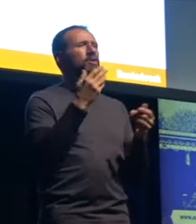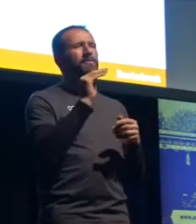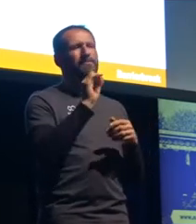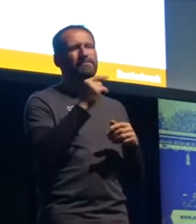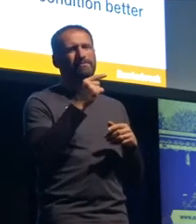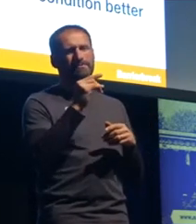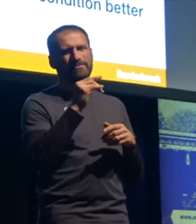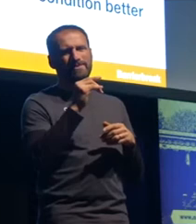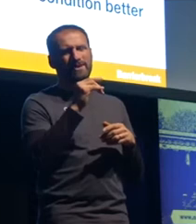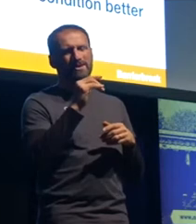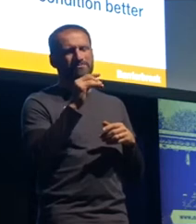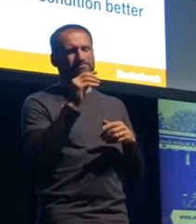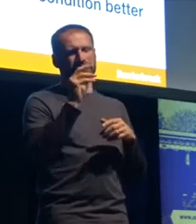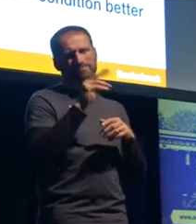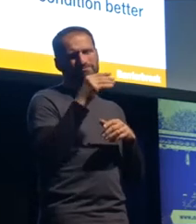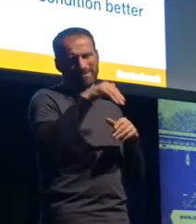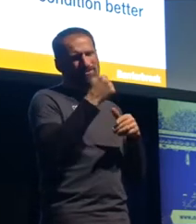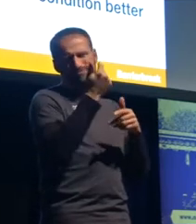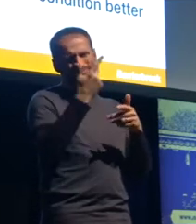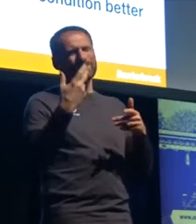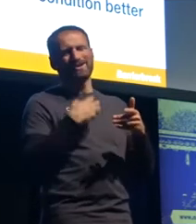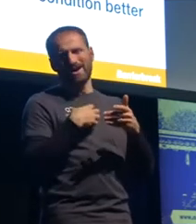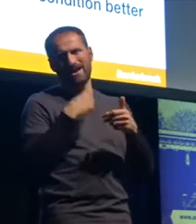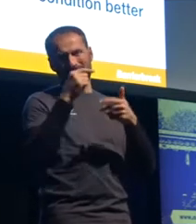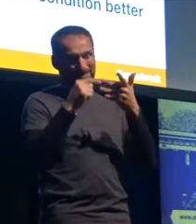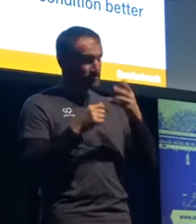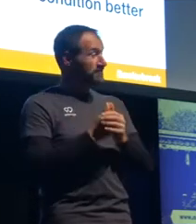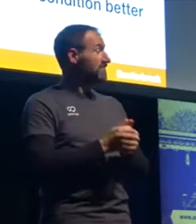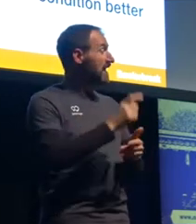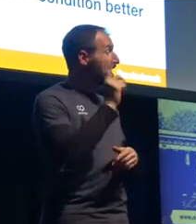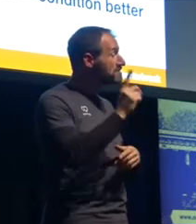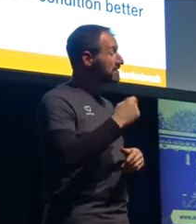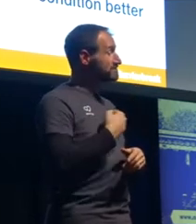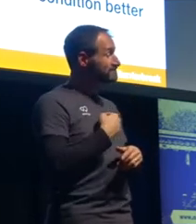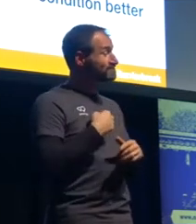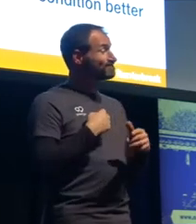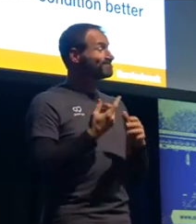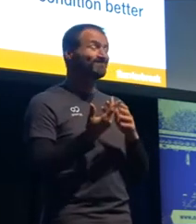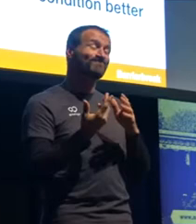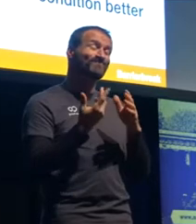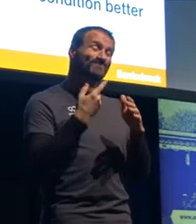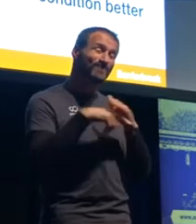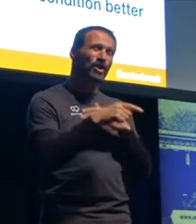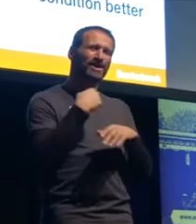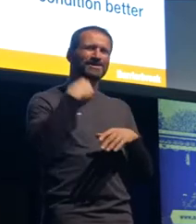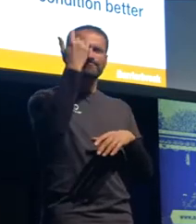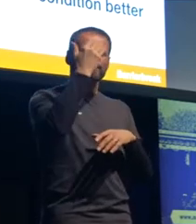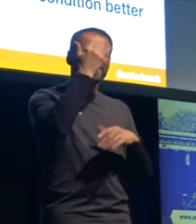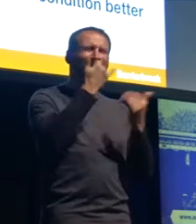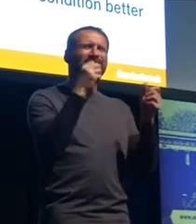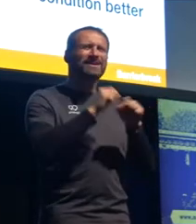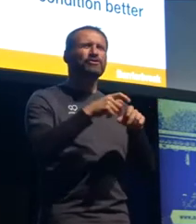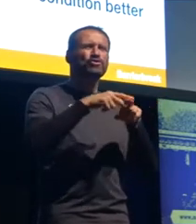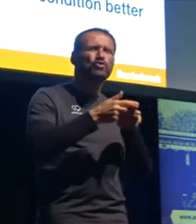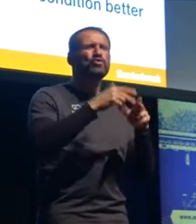on. But ultimately, what I found was, when it came to making tools or making some solutions